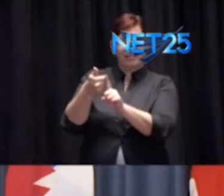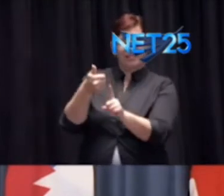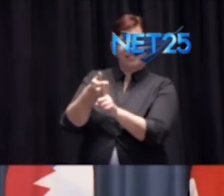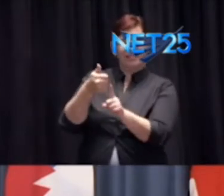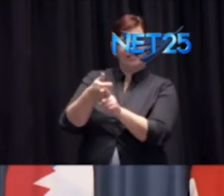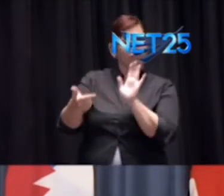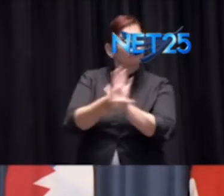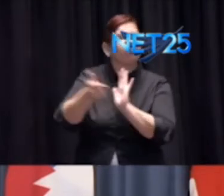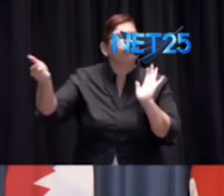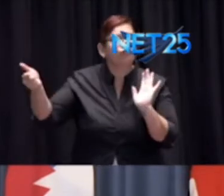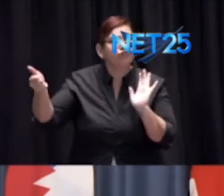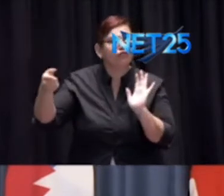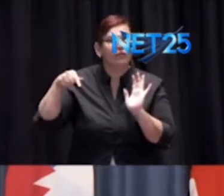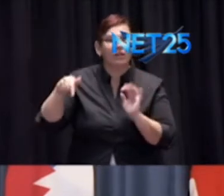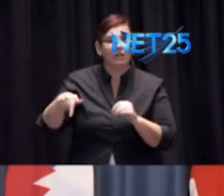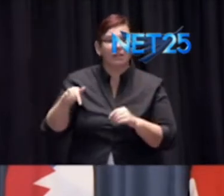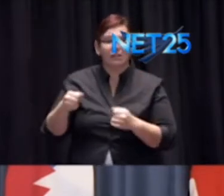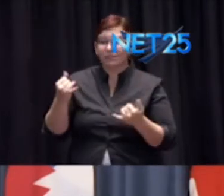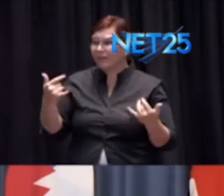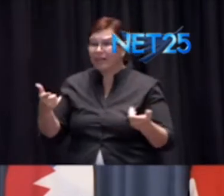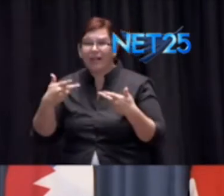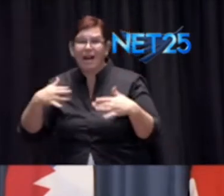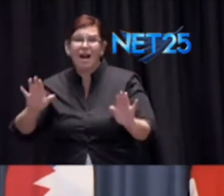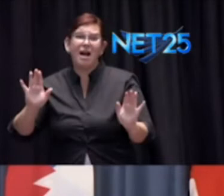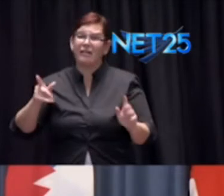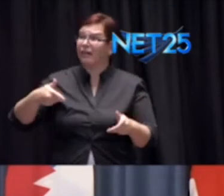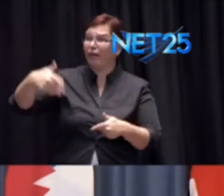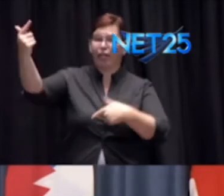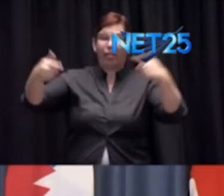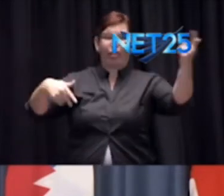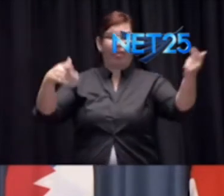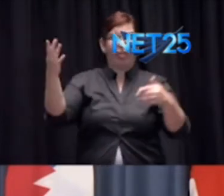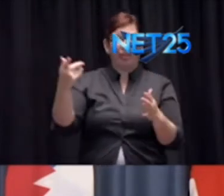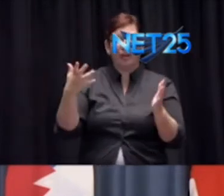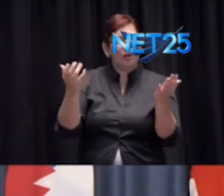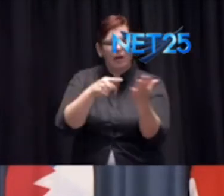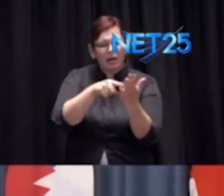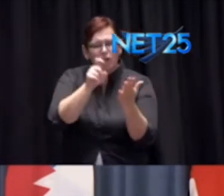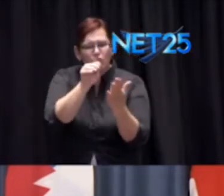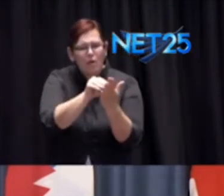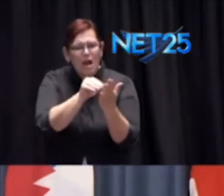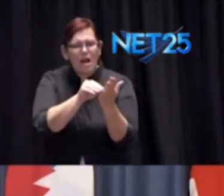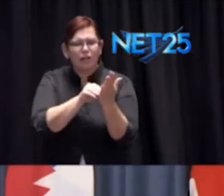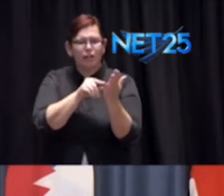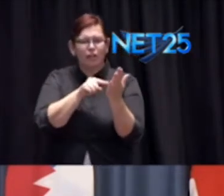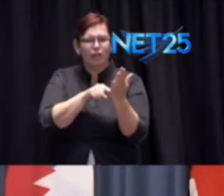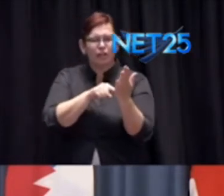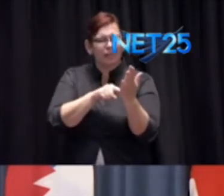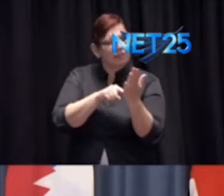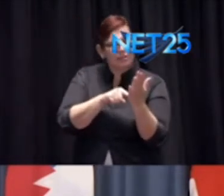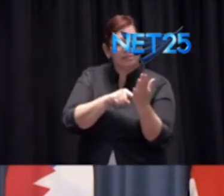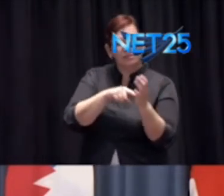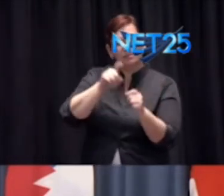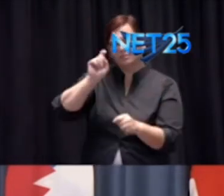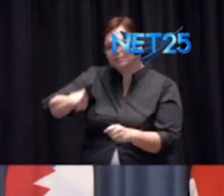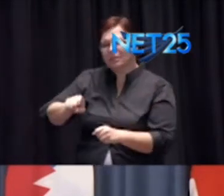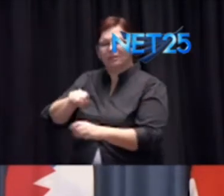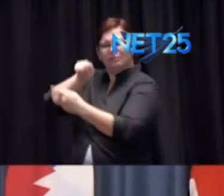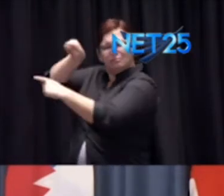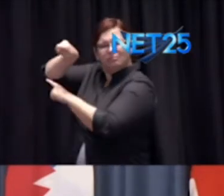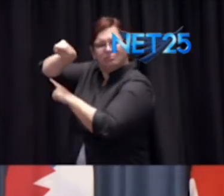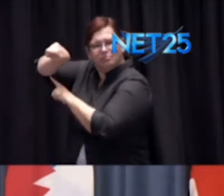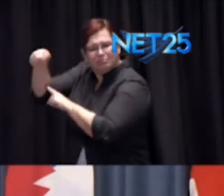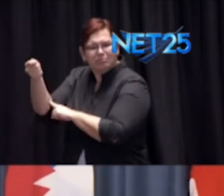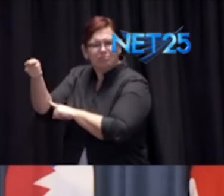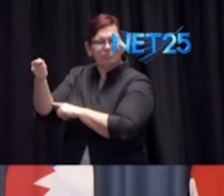are still allowed to be out on bail when, based on their own records, they should be kept in custody. We're working to modernize our police service and